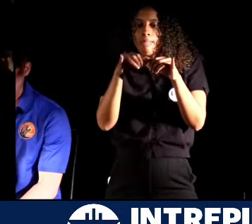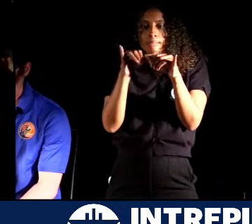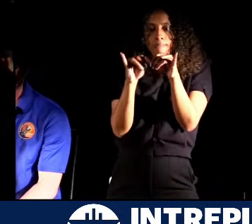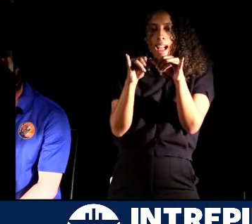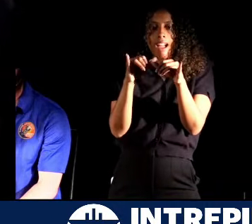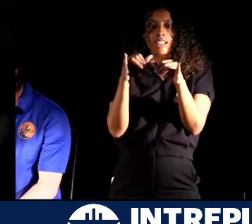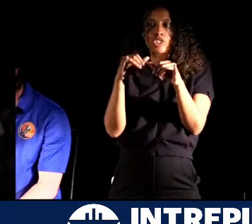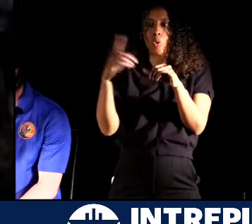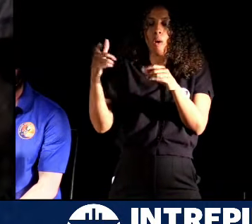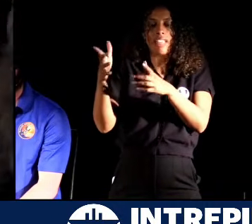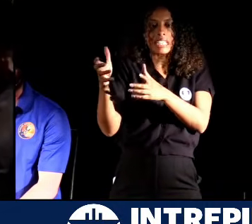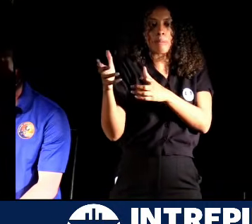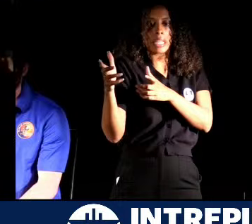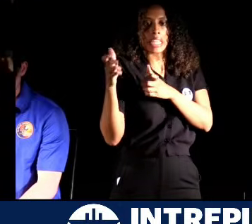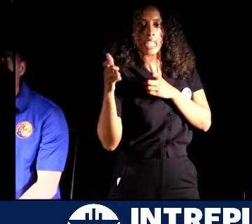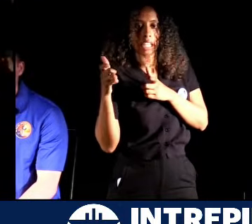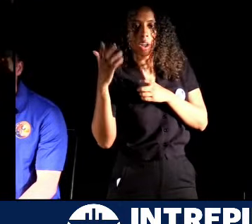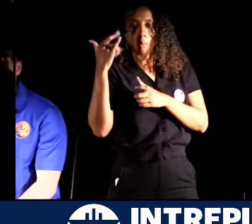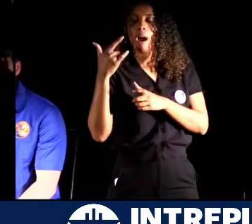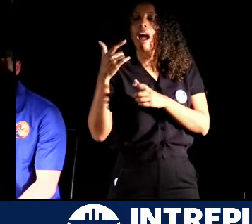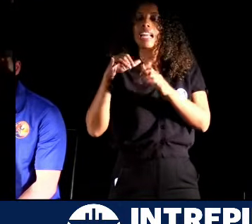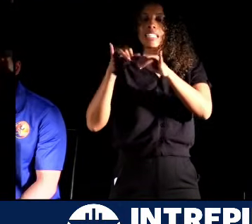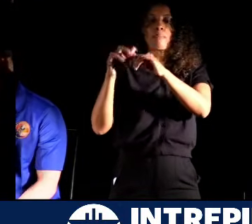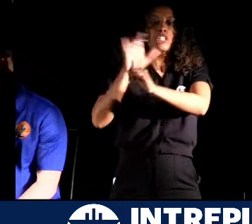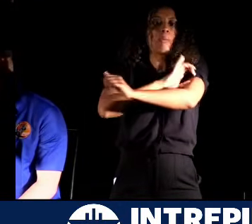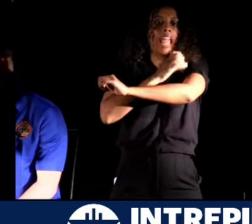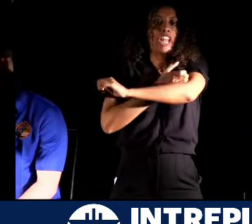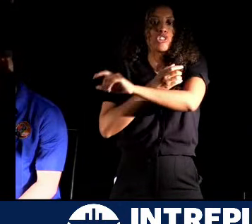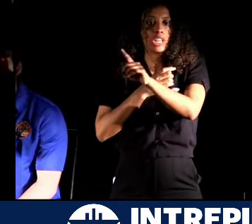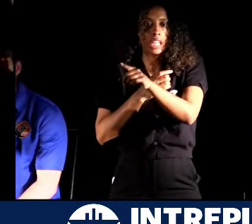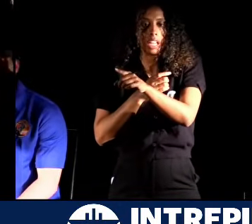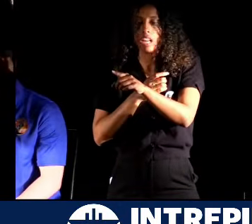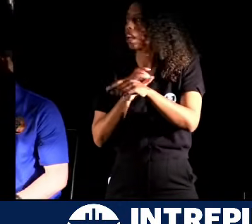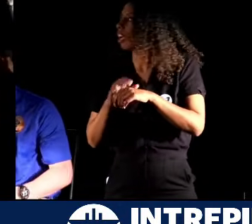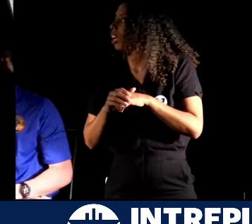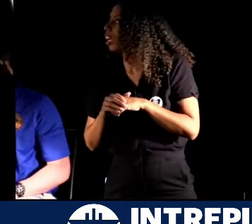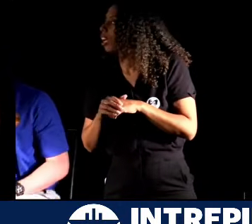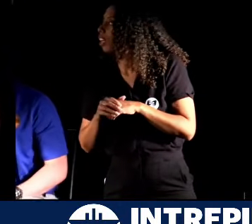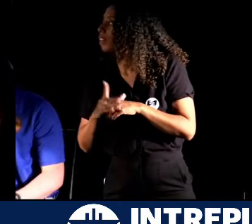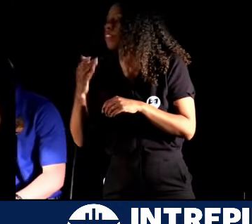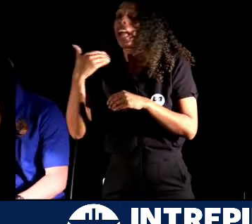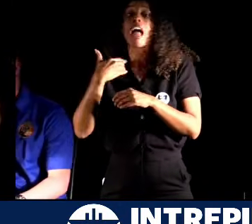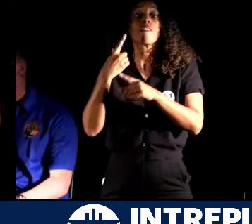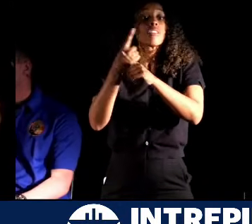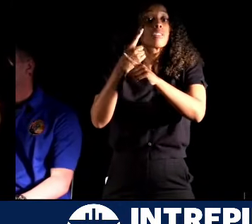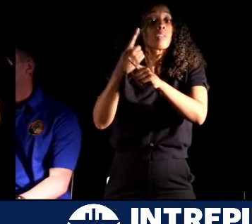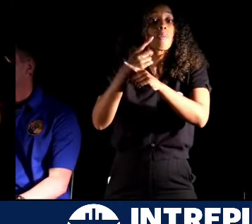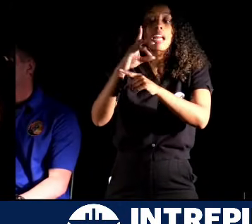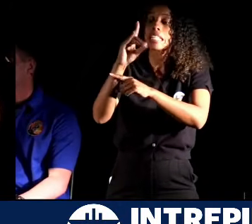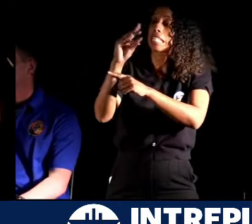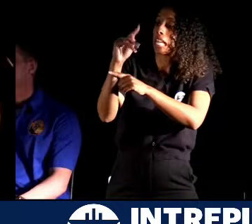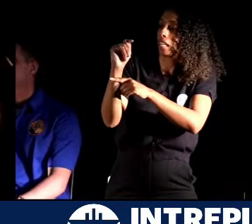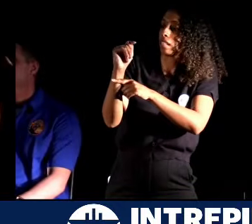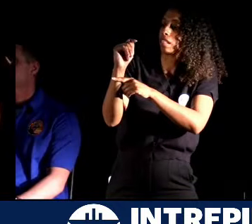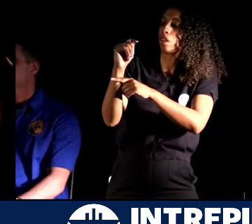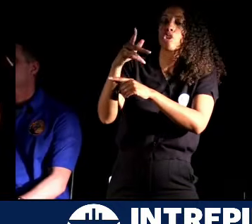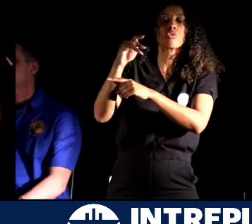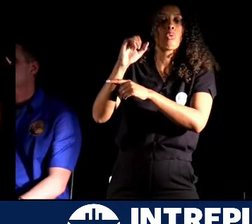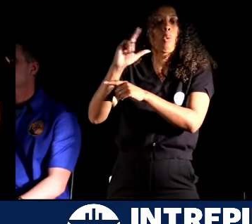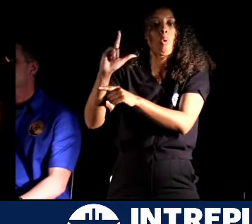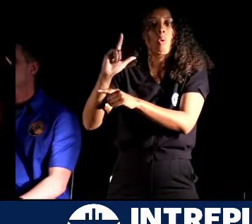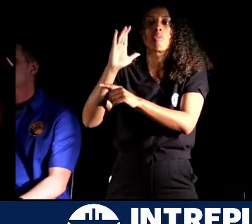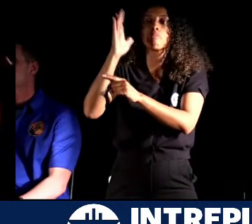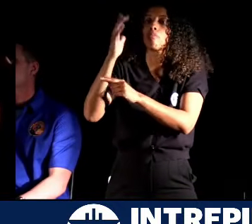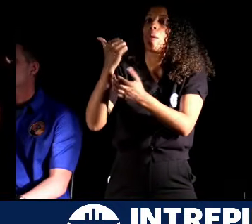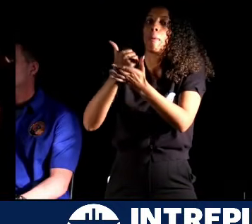because the energy is the combination of the two. Having a proper dust instrument would be also